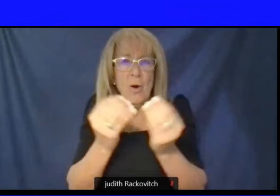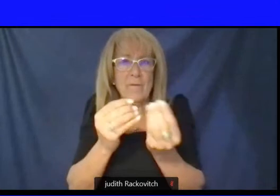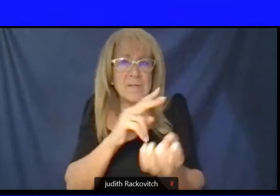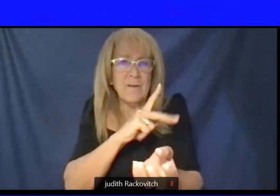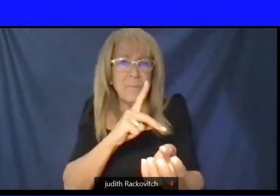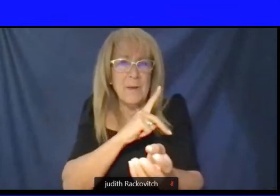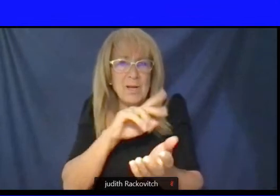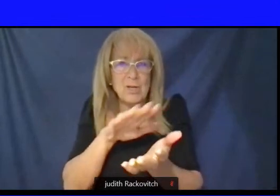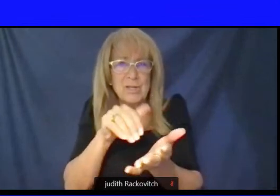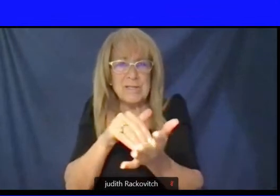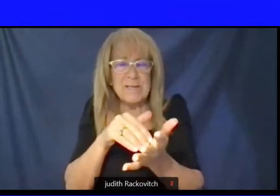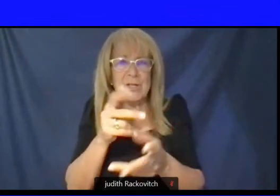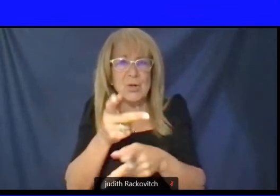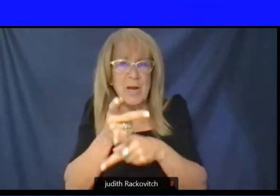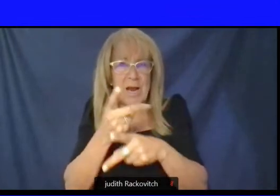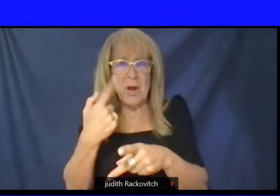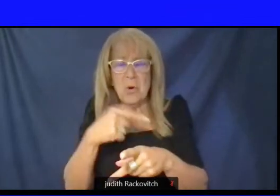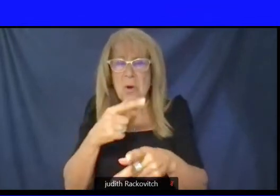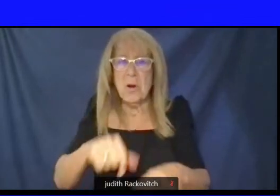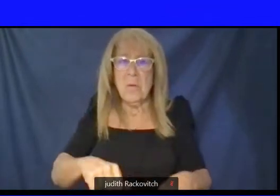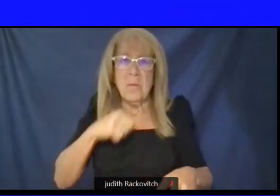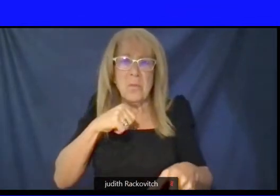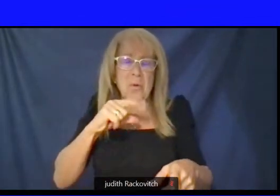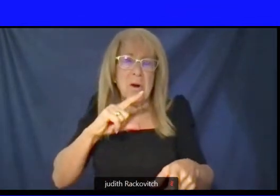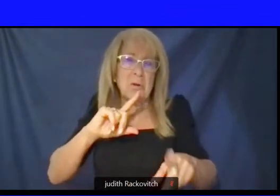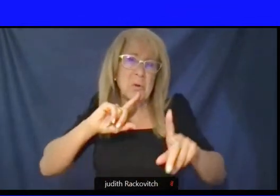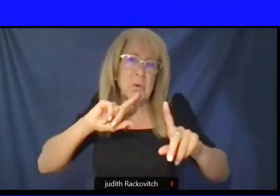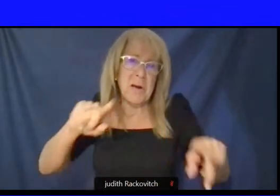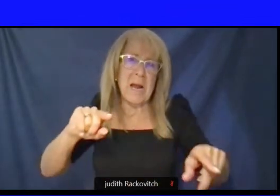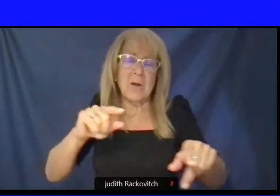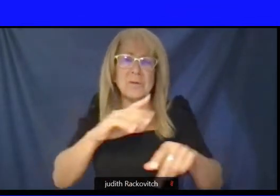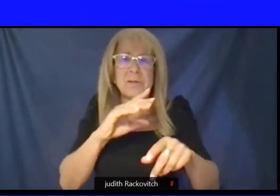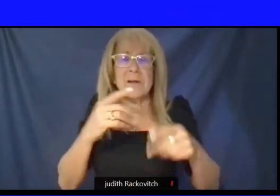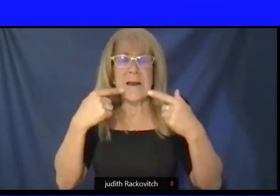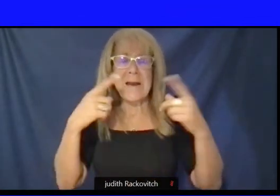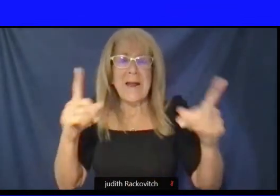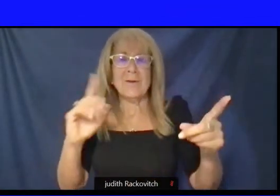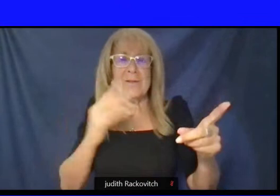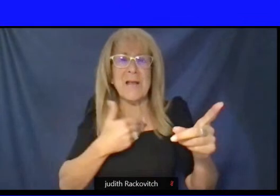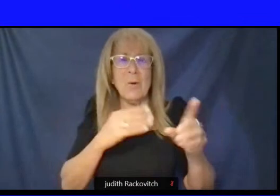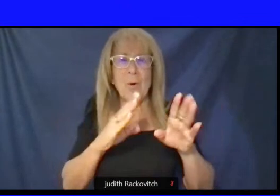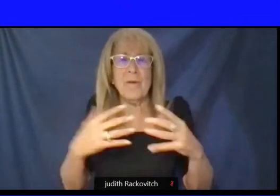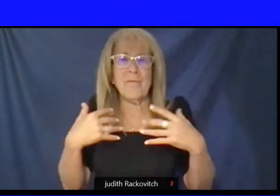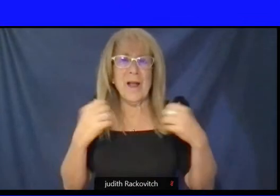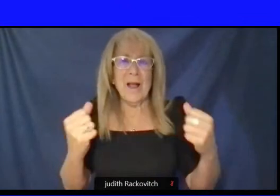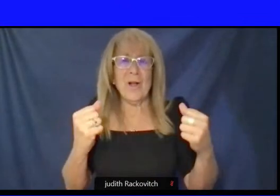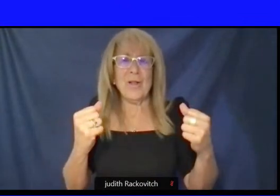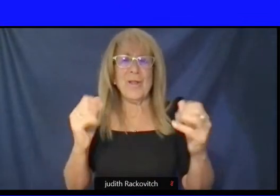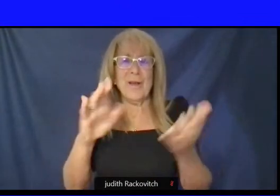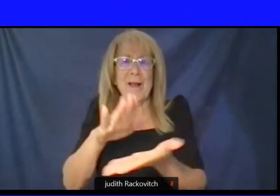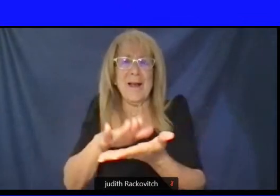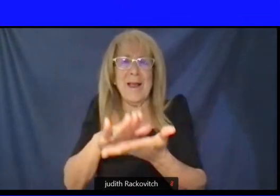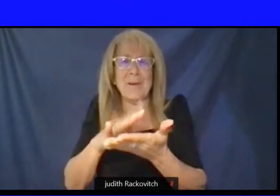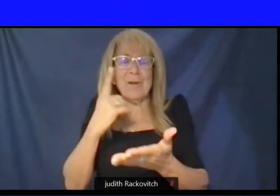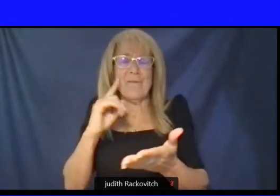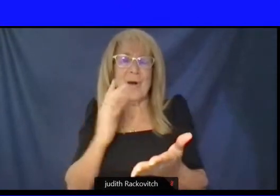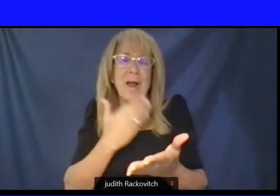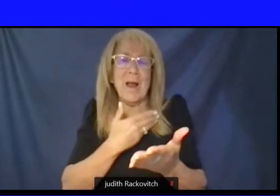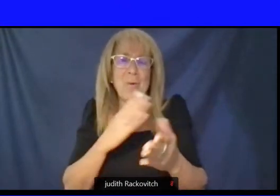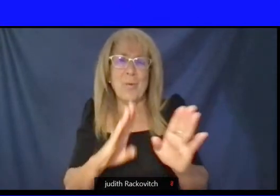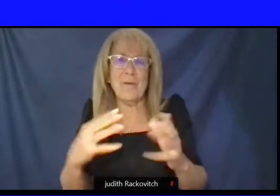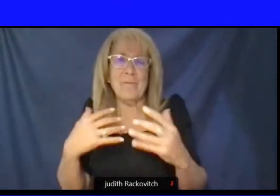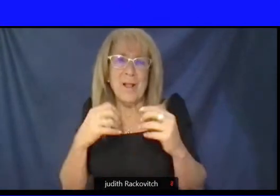named Elsevier for the emergency department and post-anesthesia nurses to ensure that they also have evidence-based